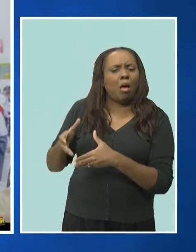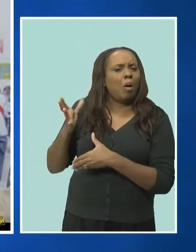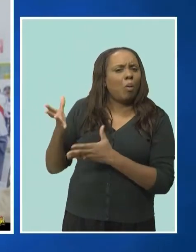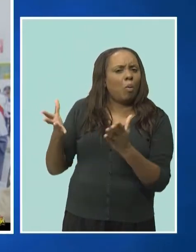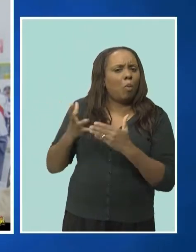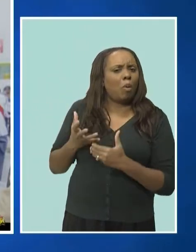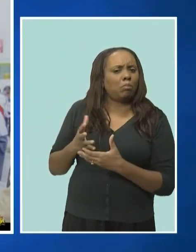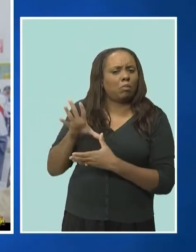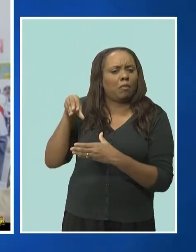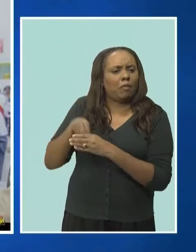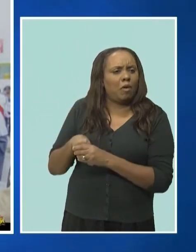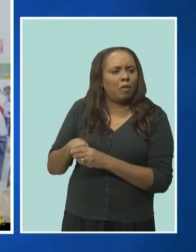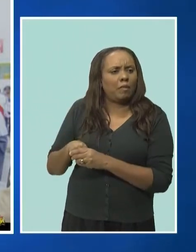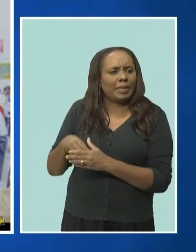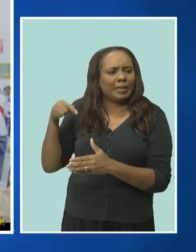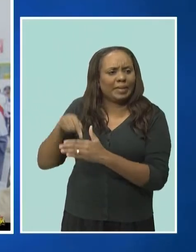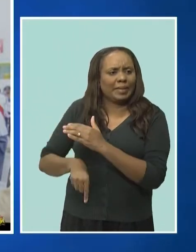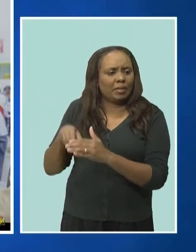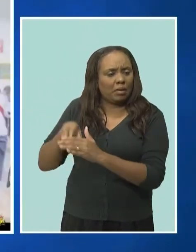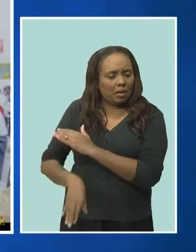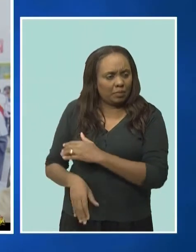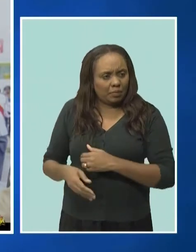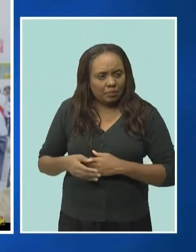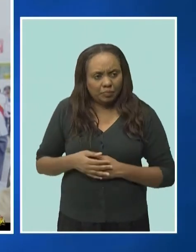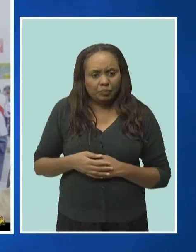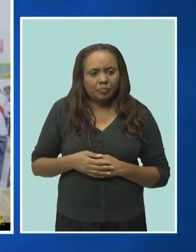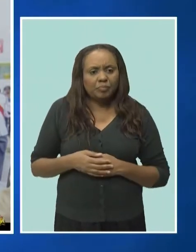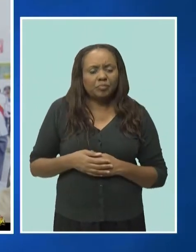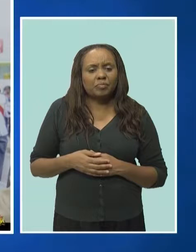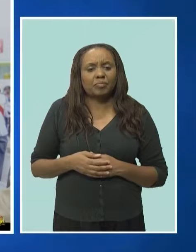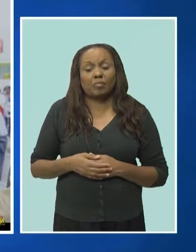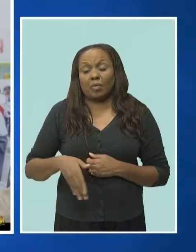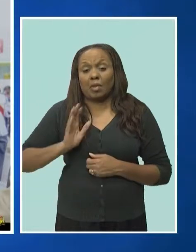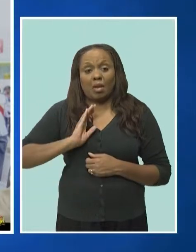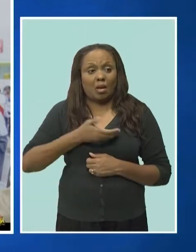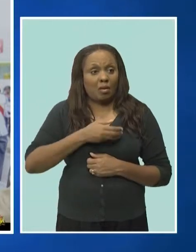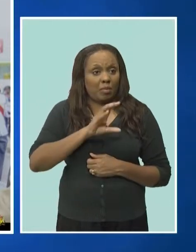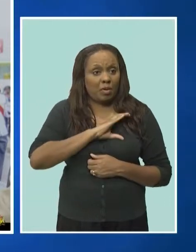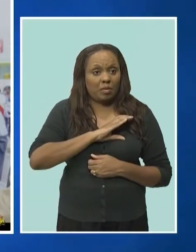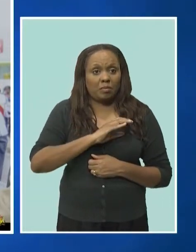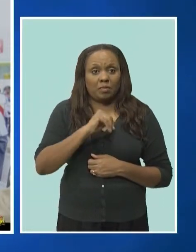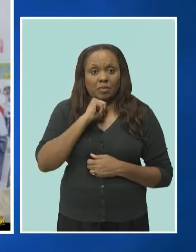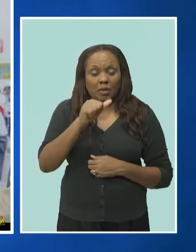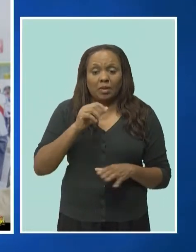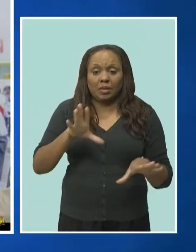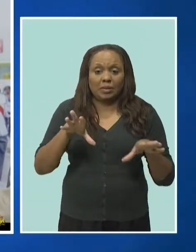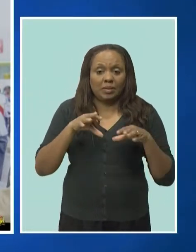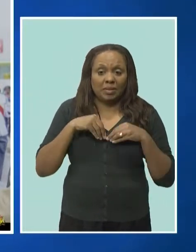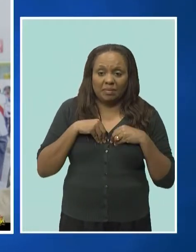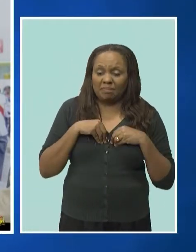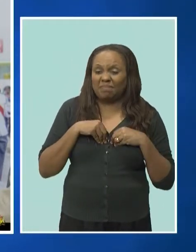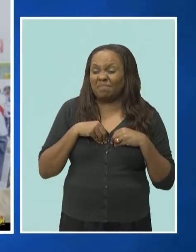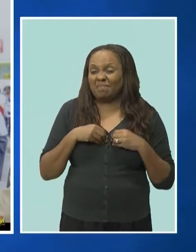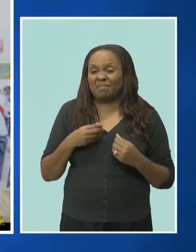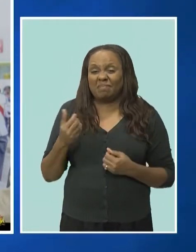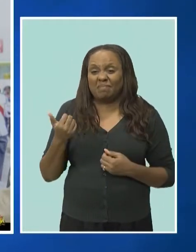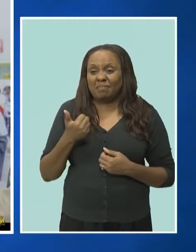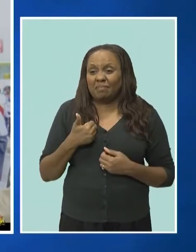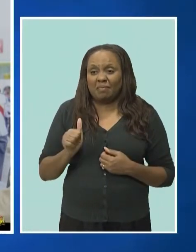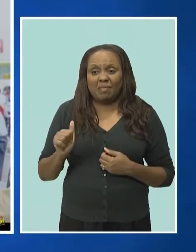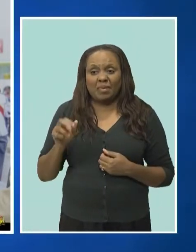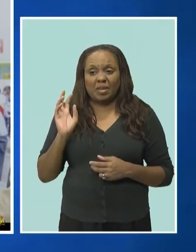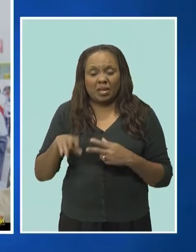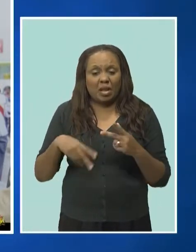me reiterate that Barbados Police Service will not tolerate any form of this